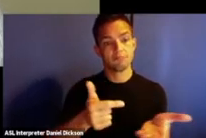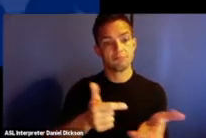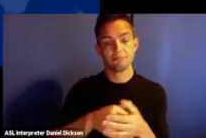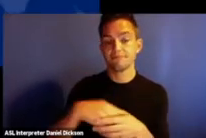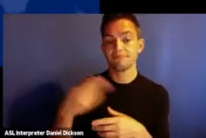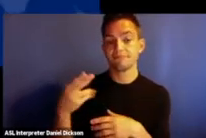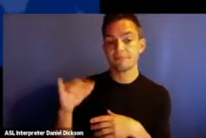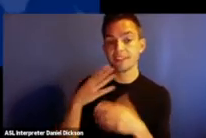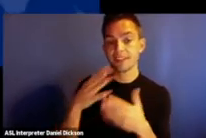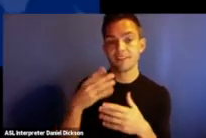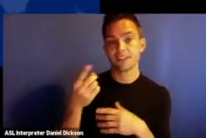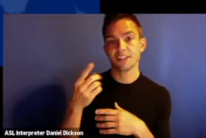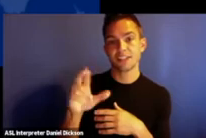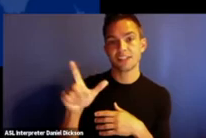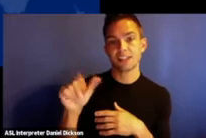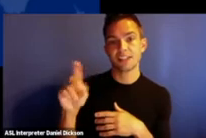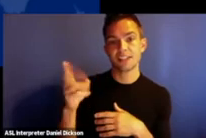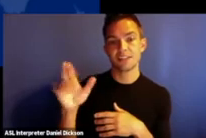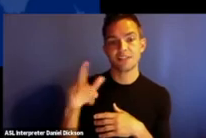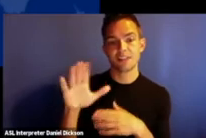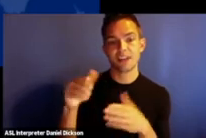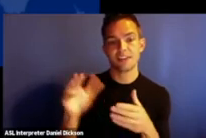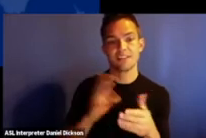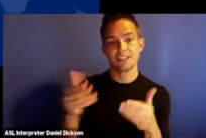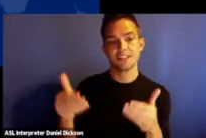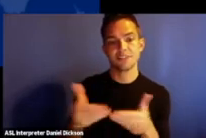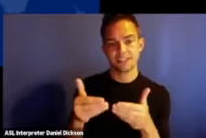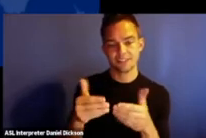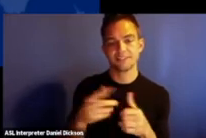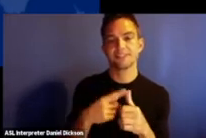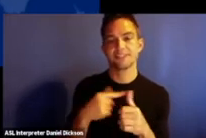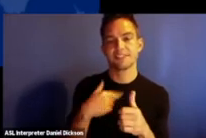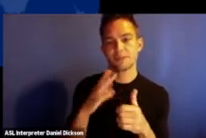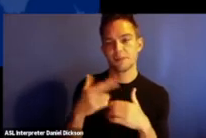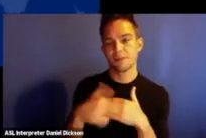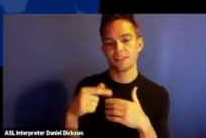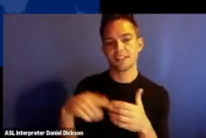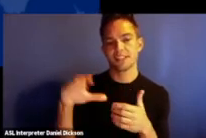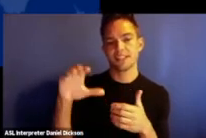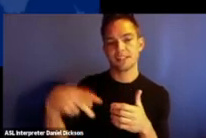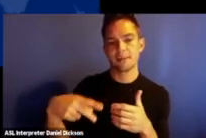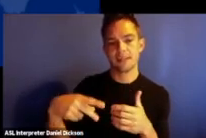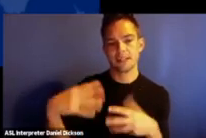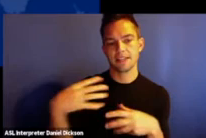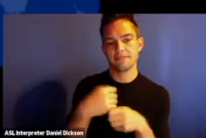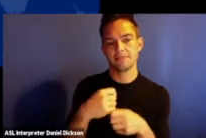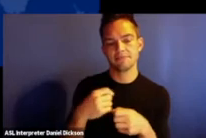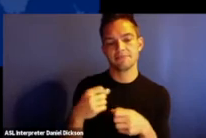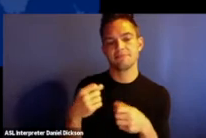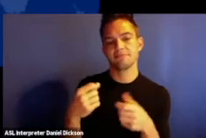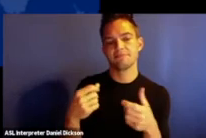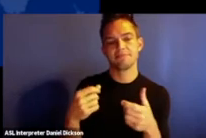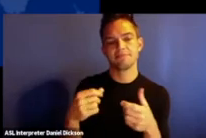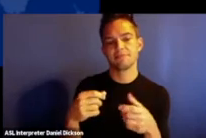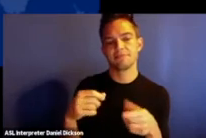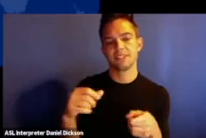Hi, thank you, Dr. Landry, for that wonderful introduction. First off, I will refer to it as CPU just because it's a shorter word and it does not take as